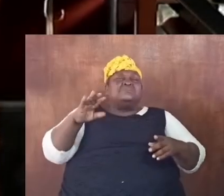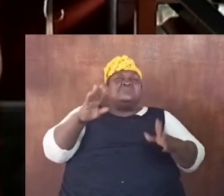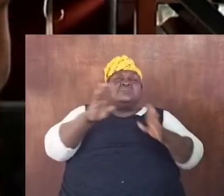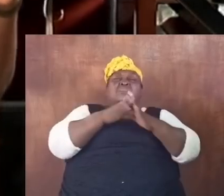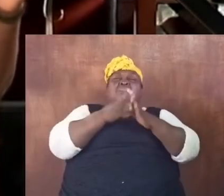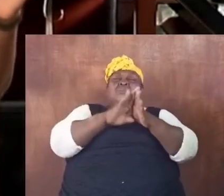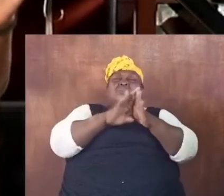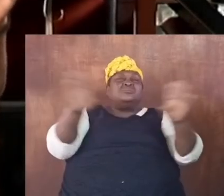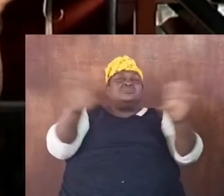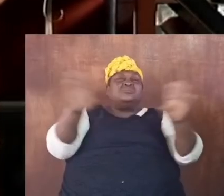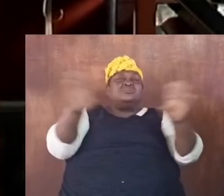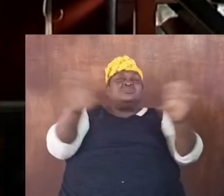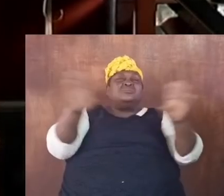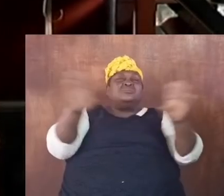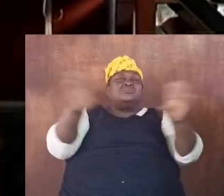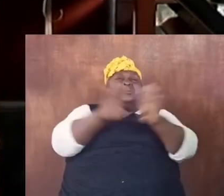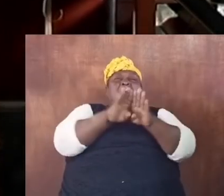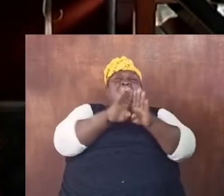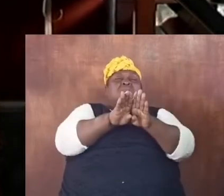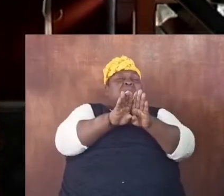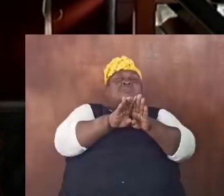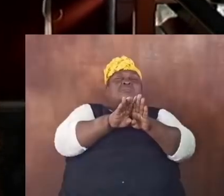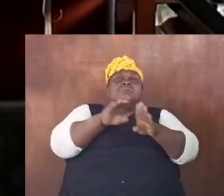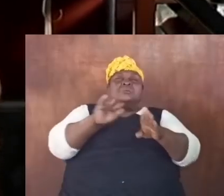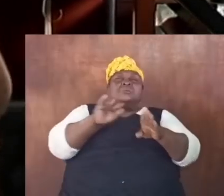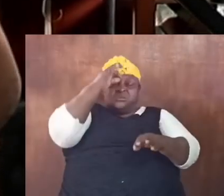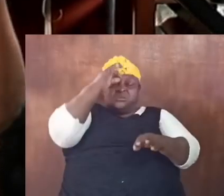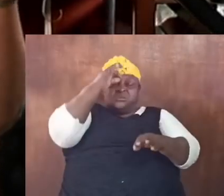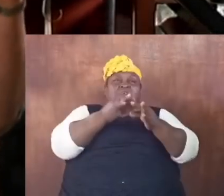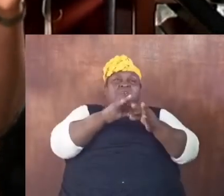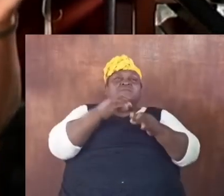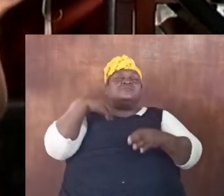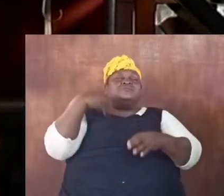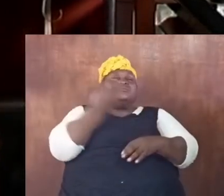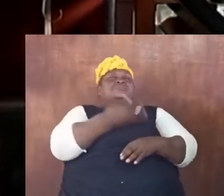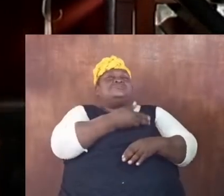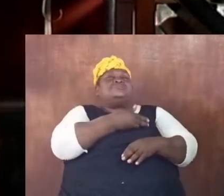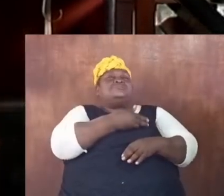you still, oh God, been faithful unto us, Lord.